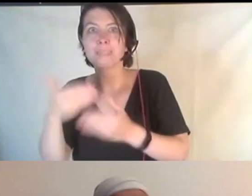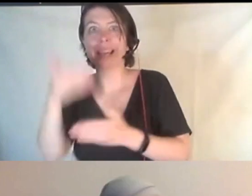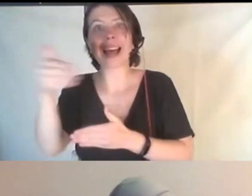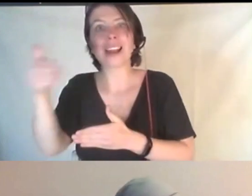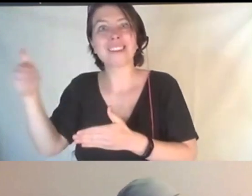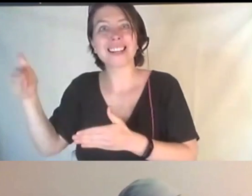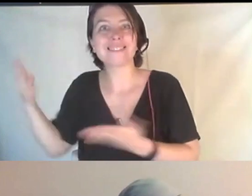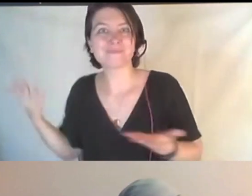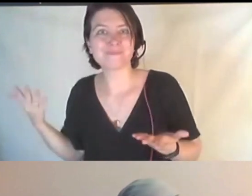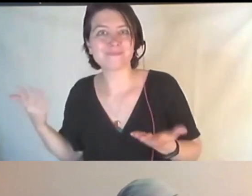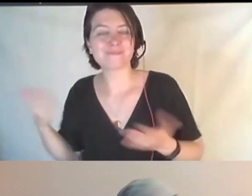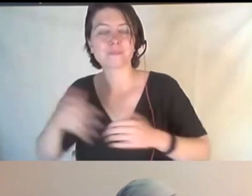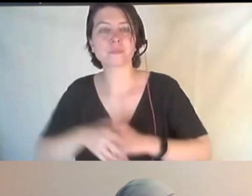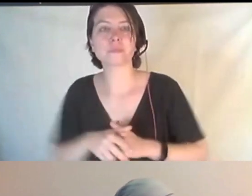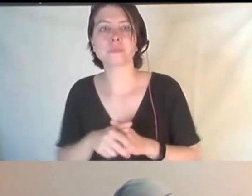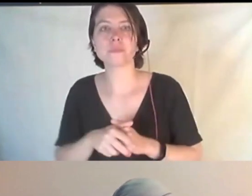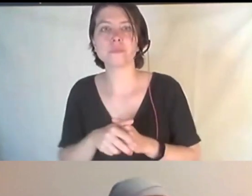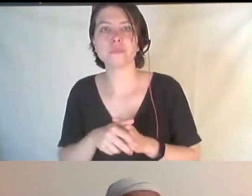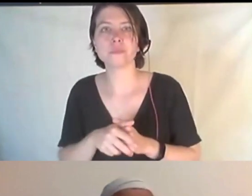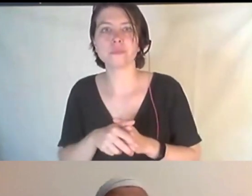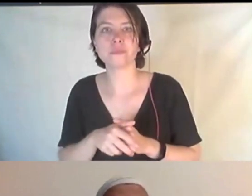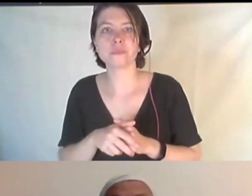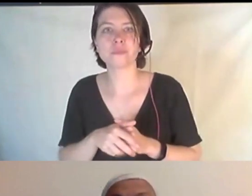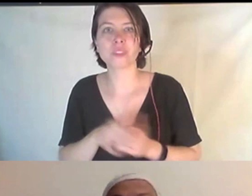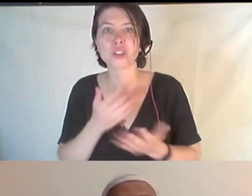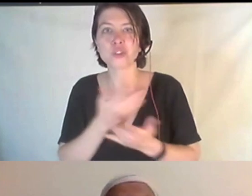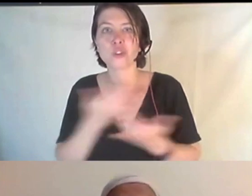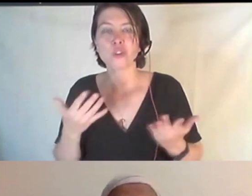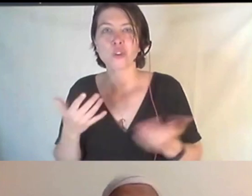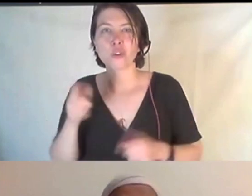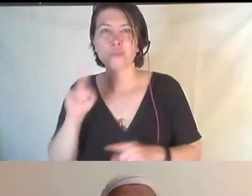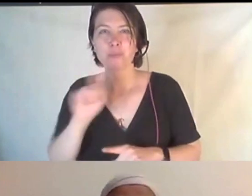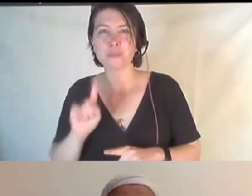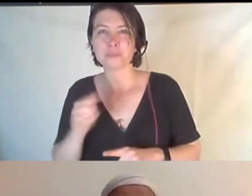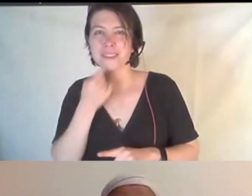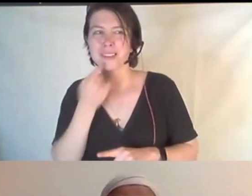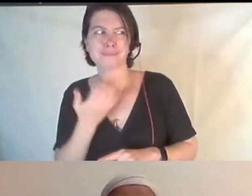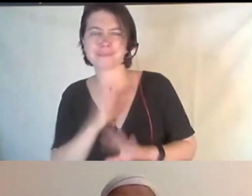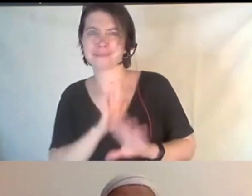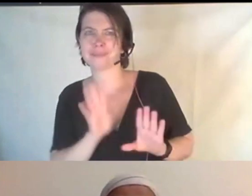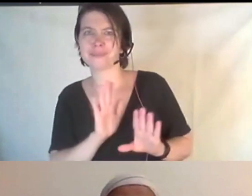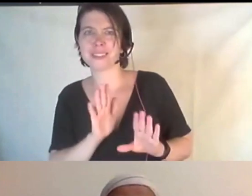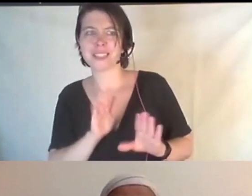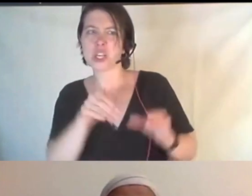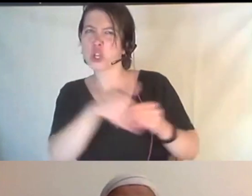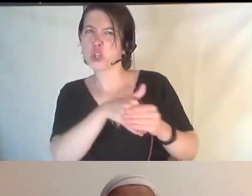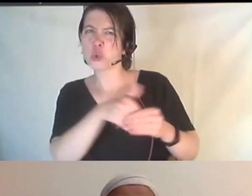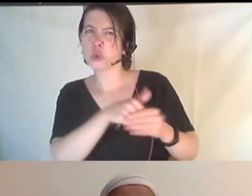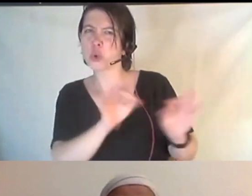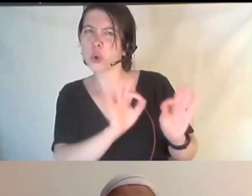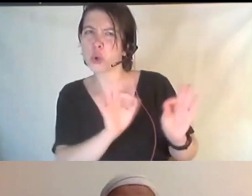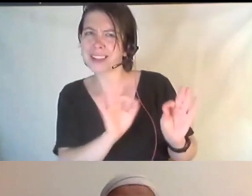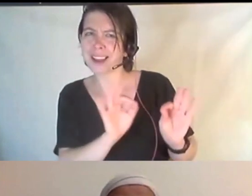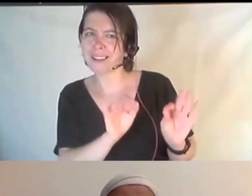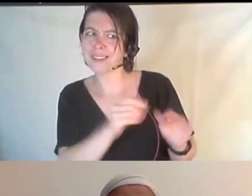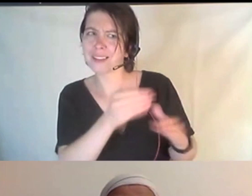Charlotte said before, a lot of them will say, well, there isn't a context for the work. Well, there is a context for the work if, you know, when people